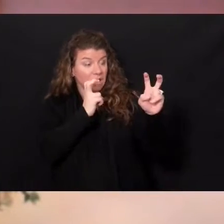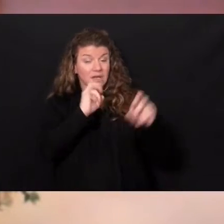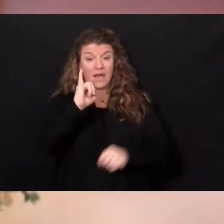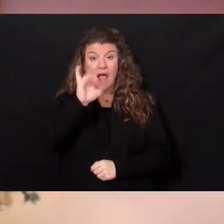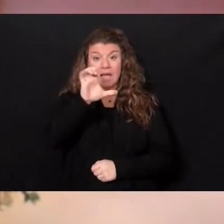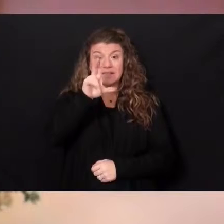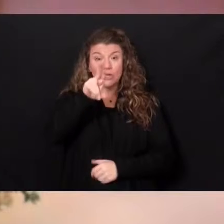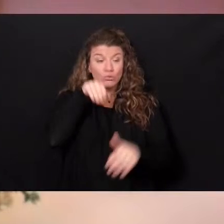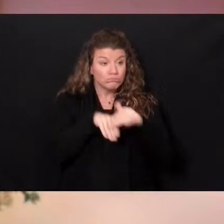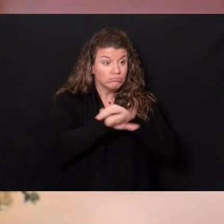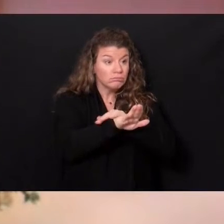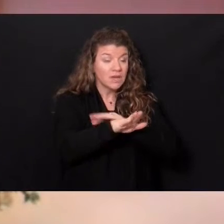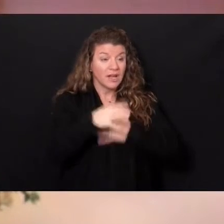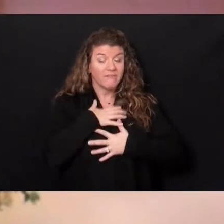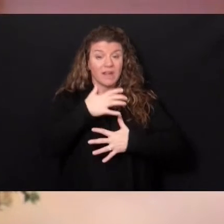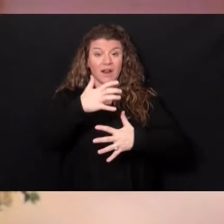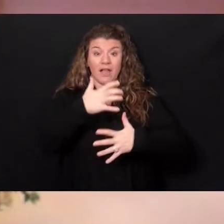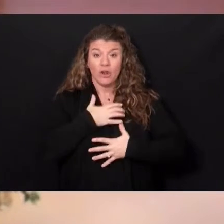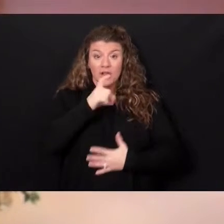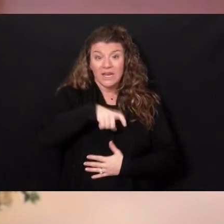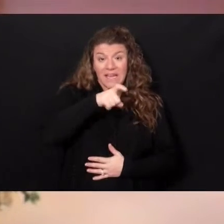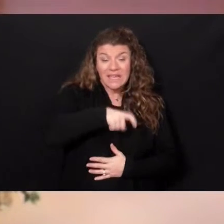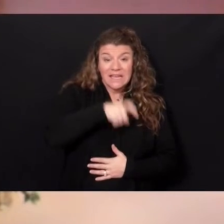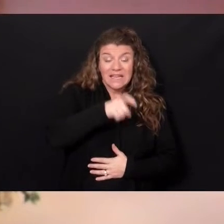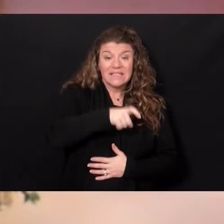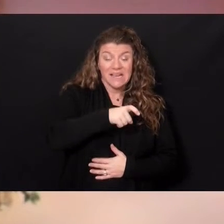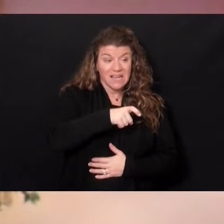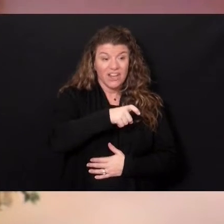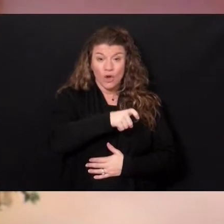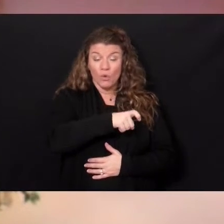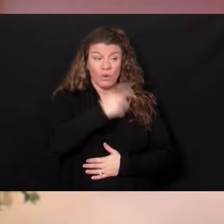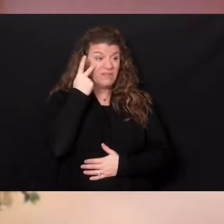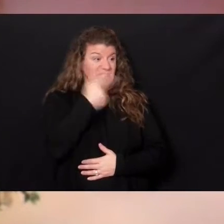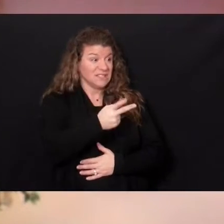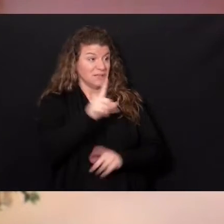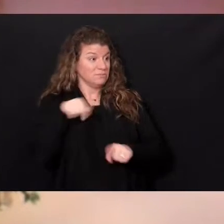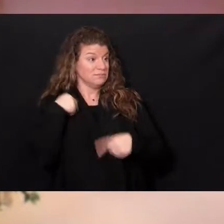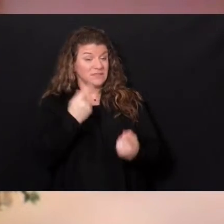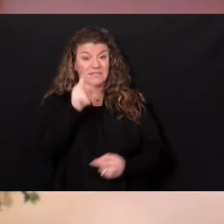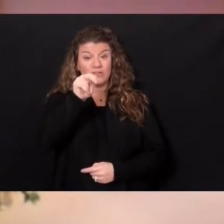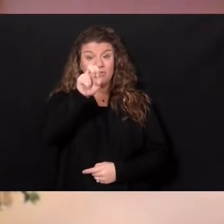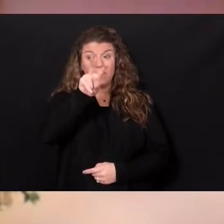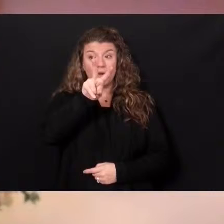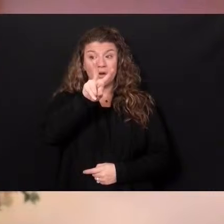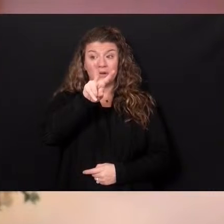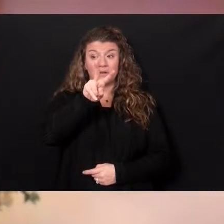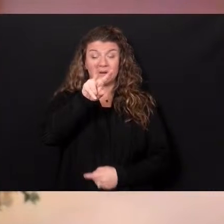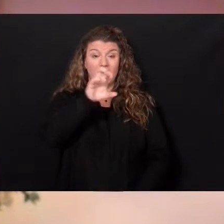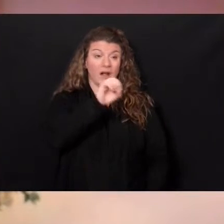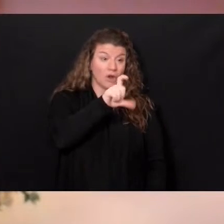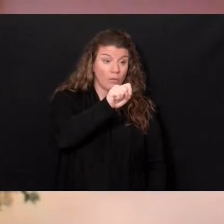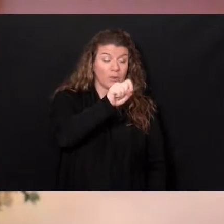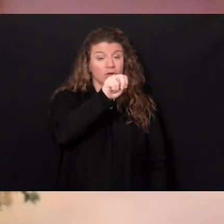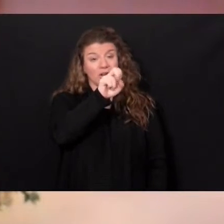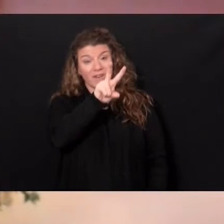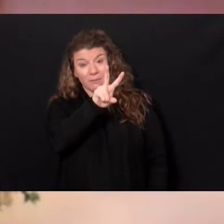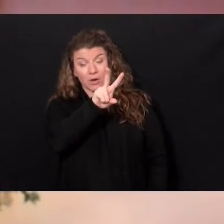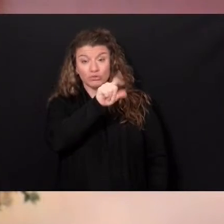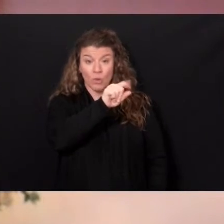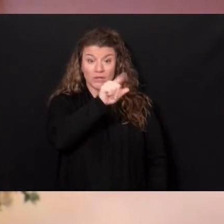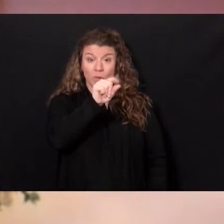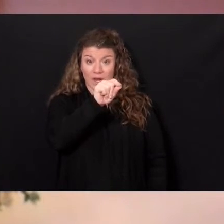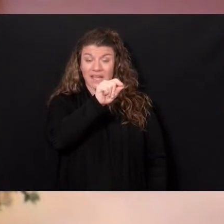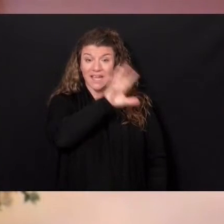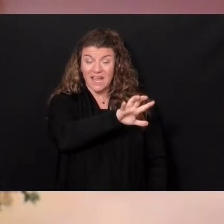ICU admissions, and ventilators as low as we've seen them since October, November in